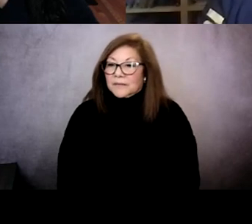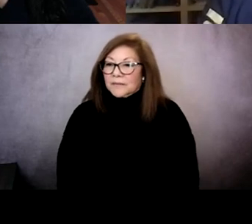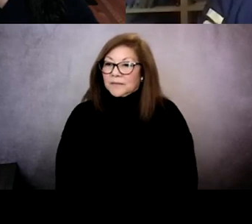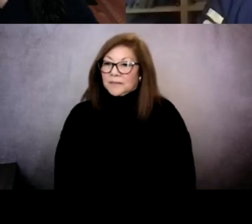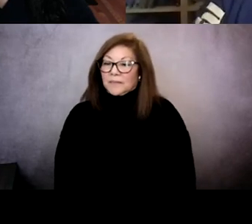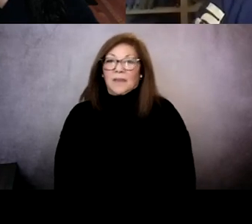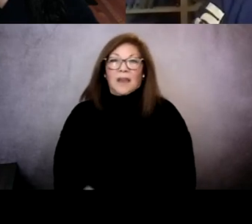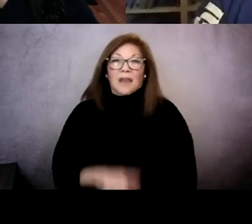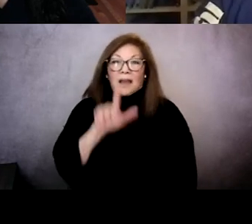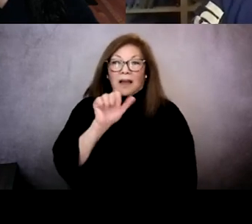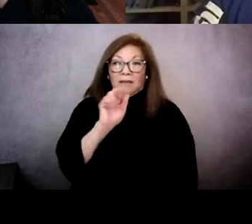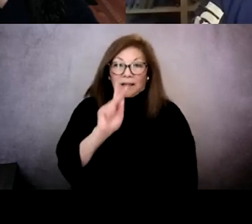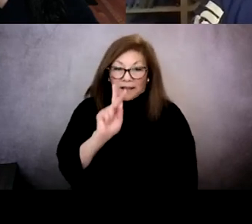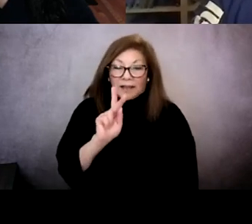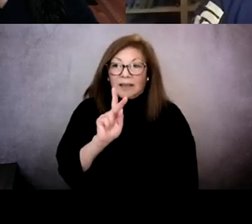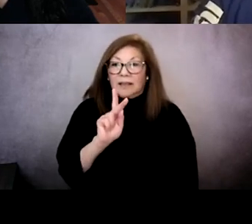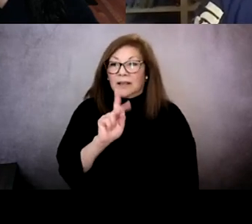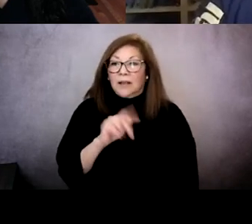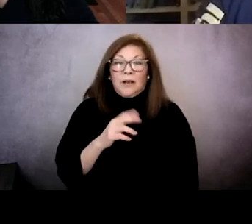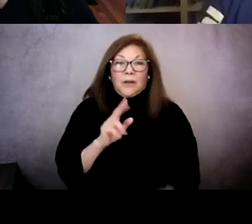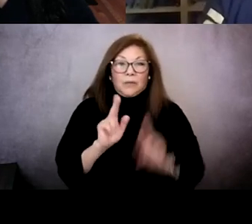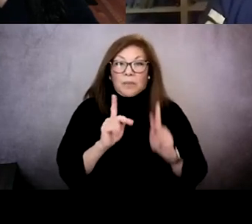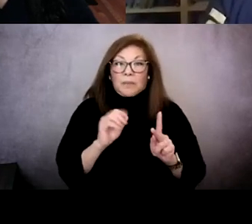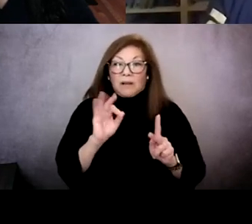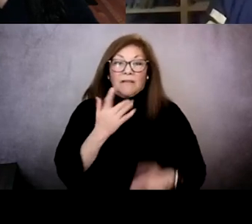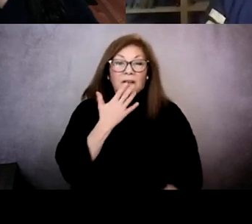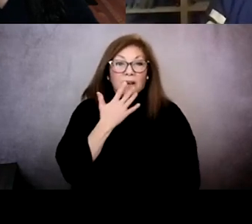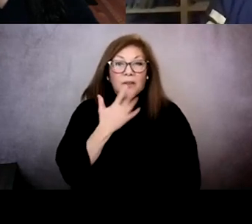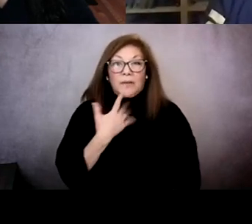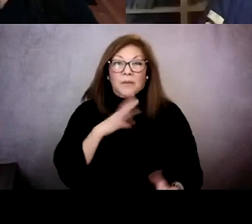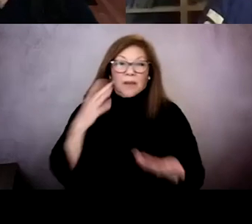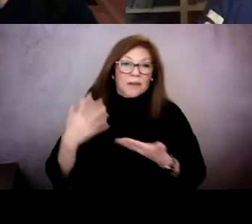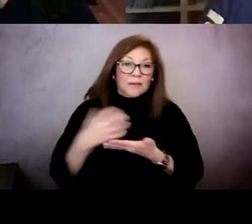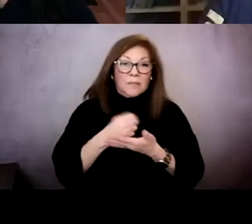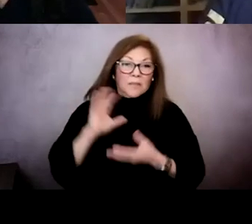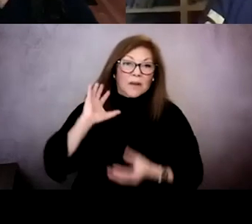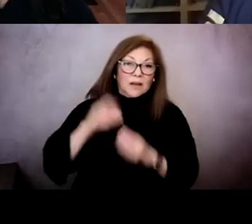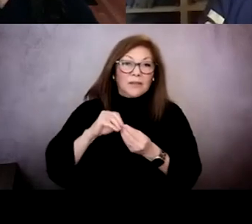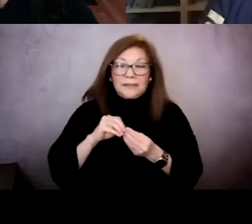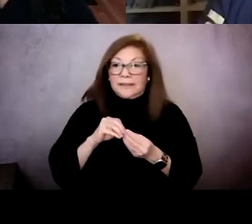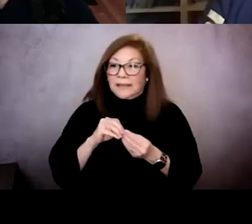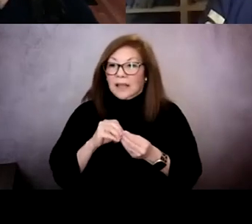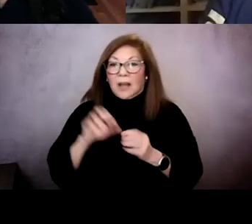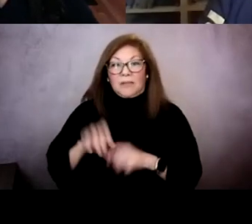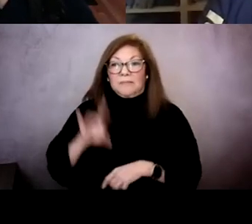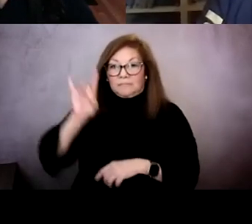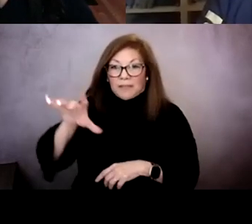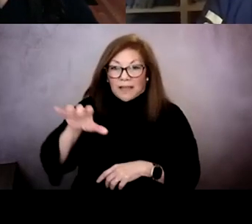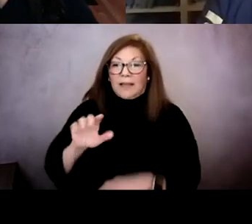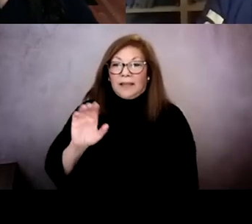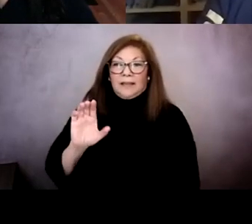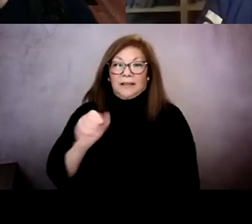I have a link to just orgs that serve people of color that we have compiled in the past. I'll just drop that in the chat.